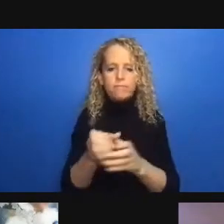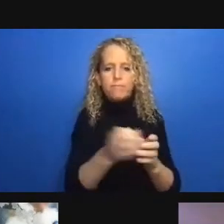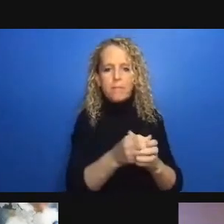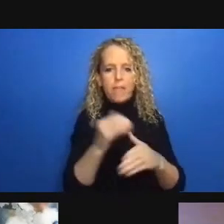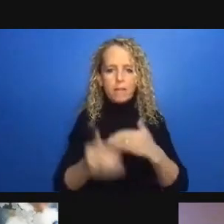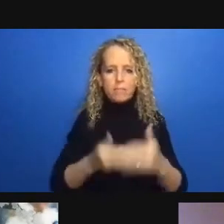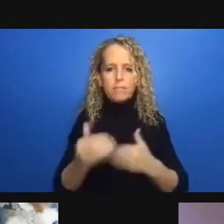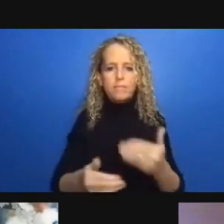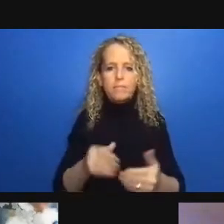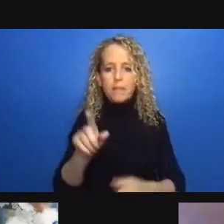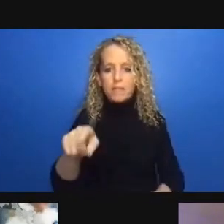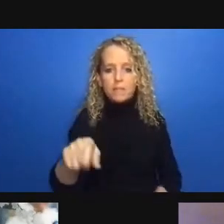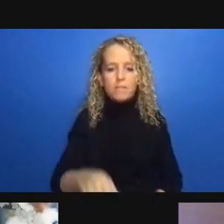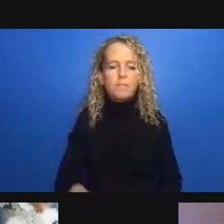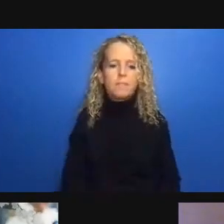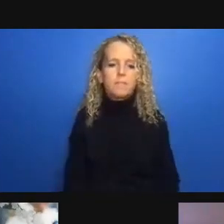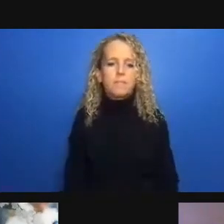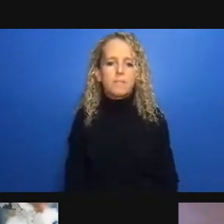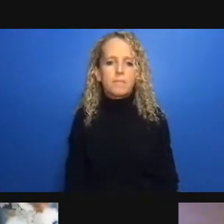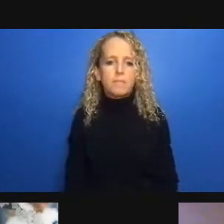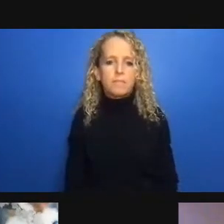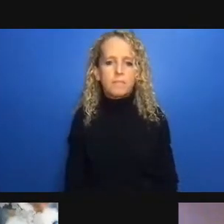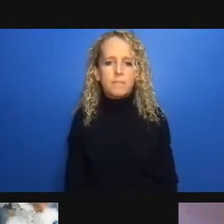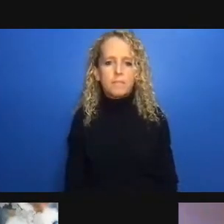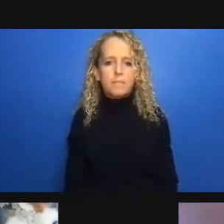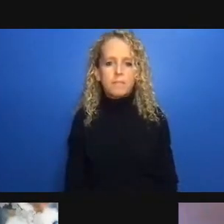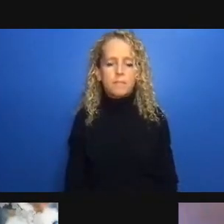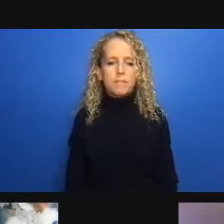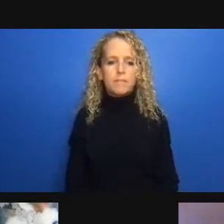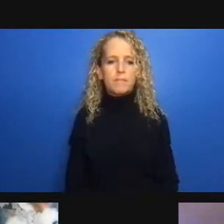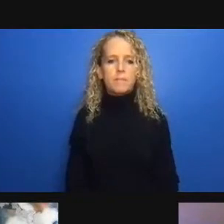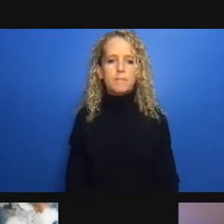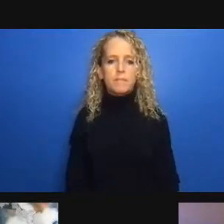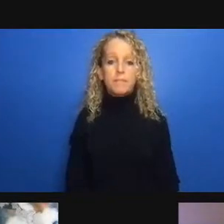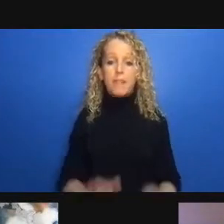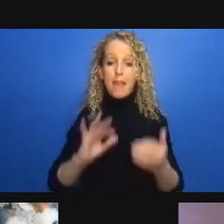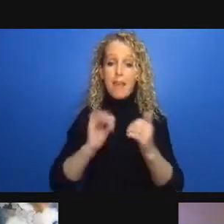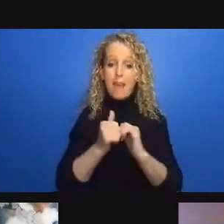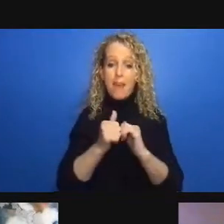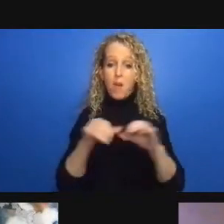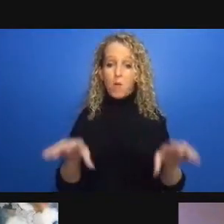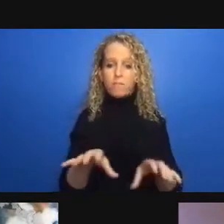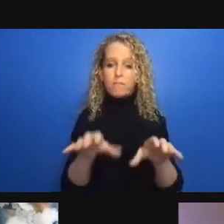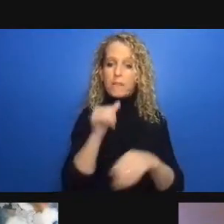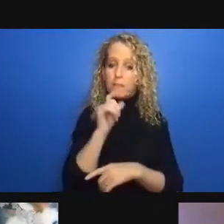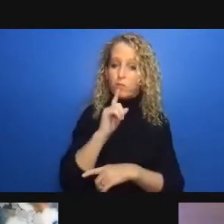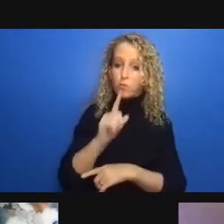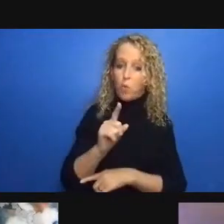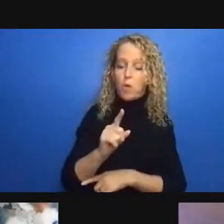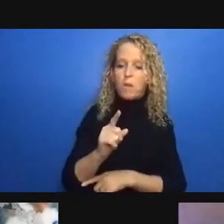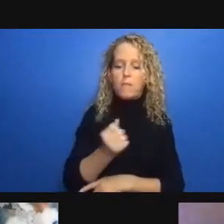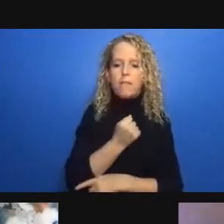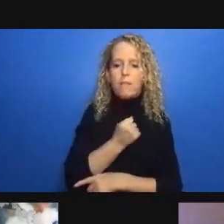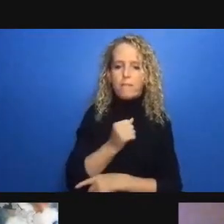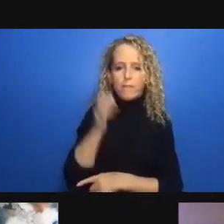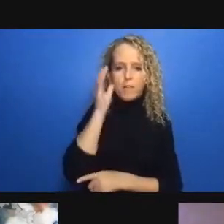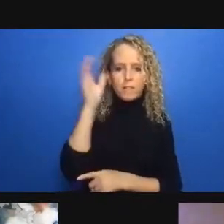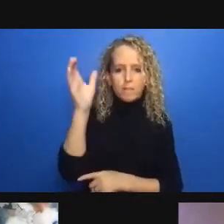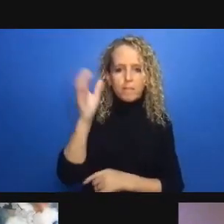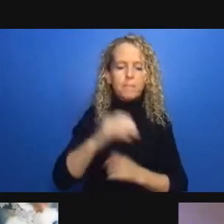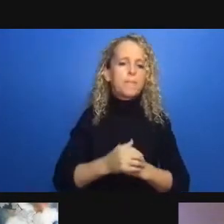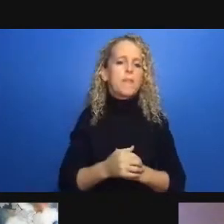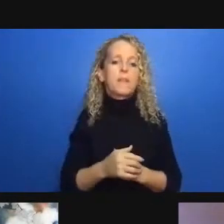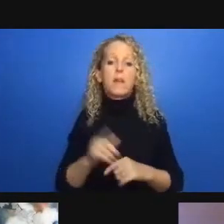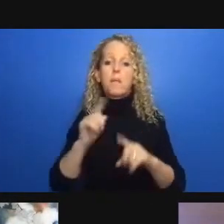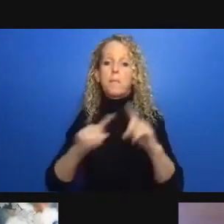Yeah, and the how of that, I'm not sure, but I love the concept. The other thing that COVID-19 has taught me is that I can